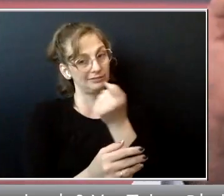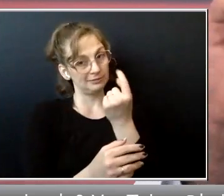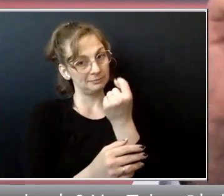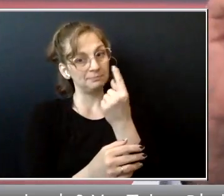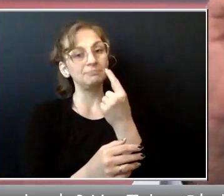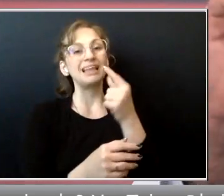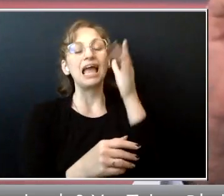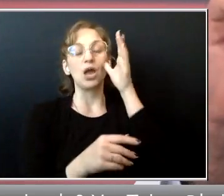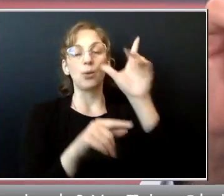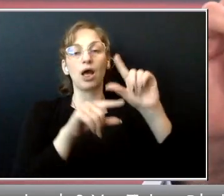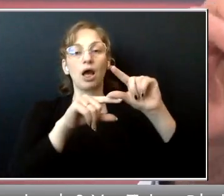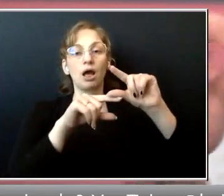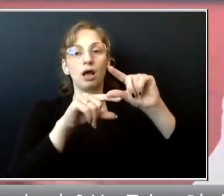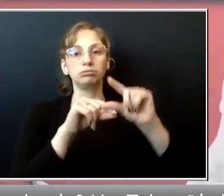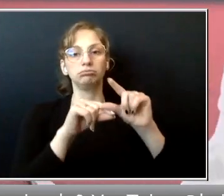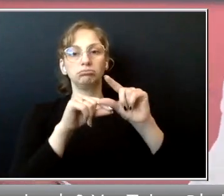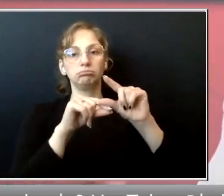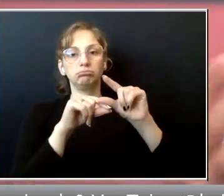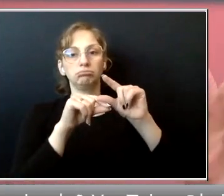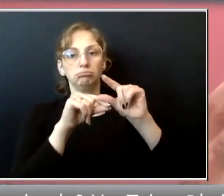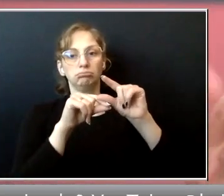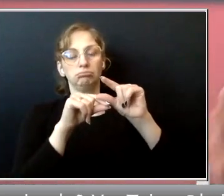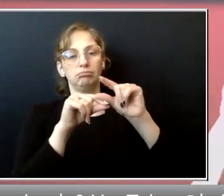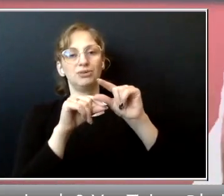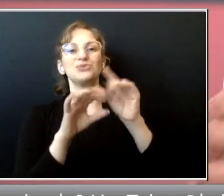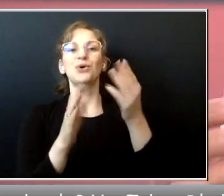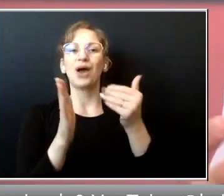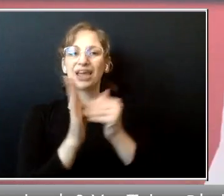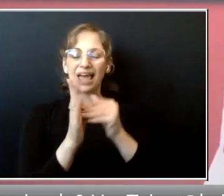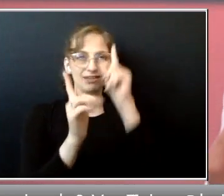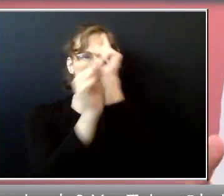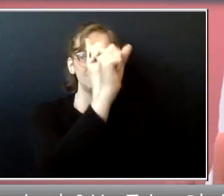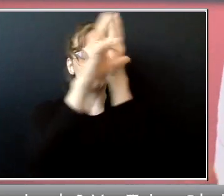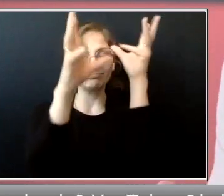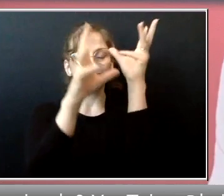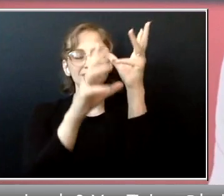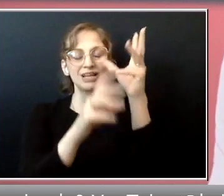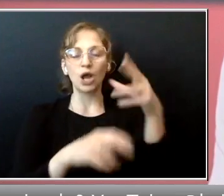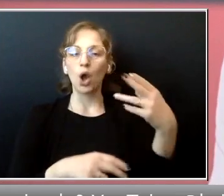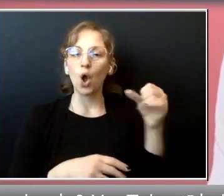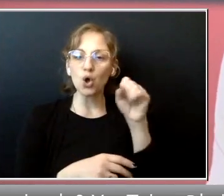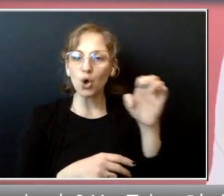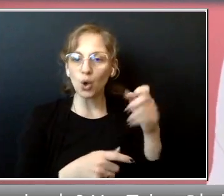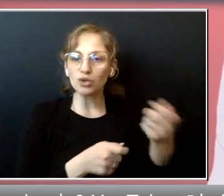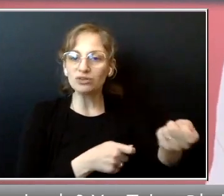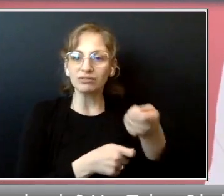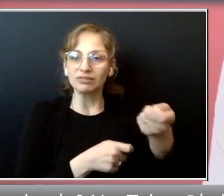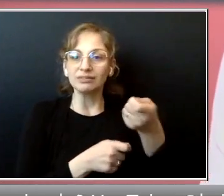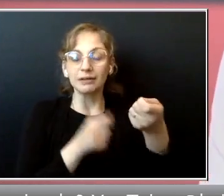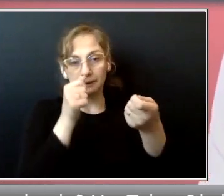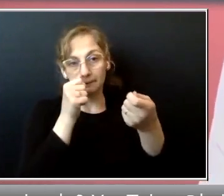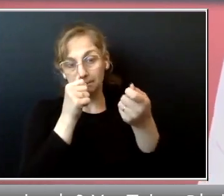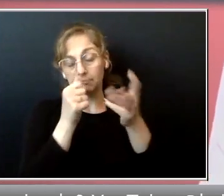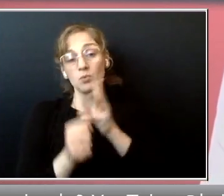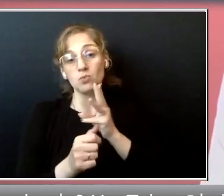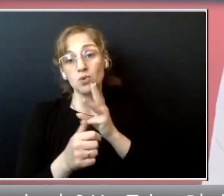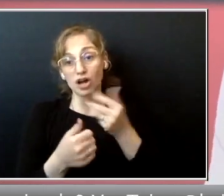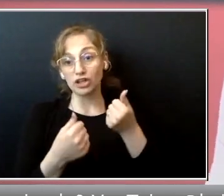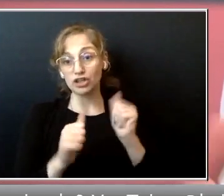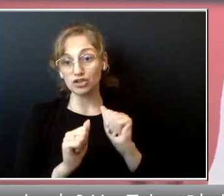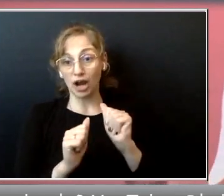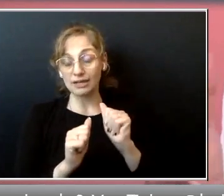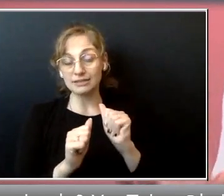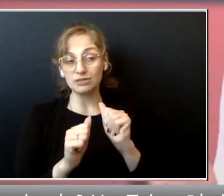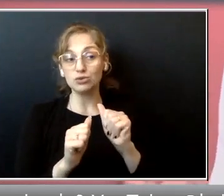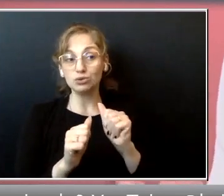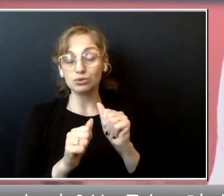think of pinching that garden hose again. As the water tries to get through, it can't. So when it backs up, it kind of blows up like a water balloon.